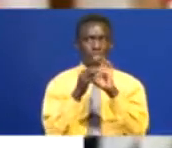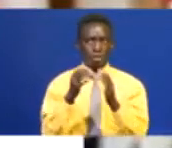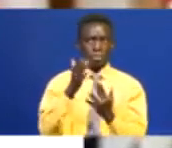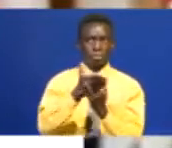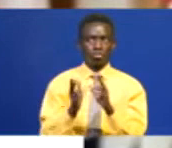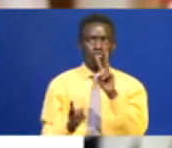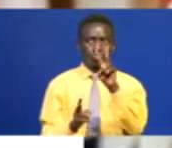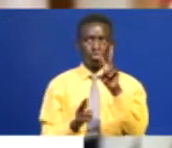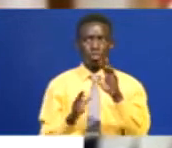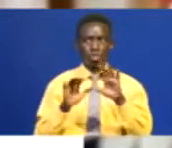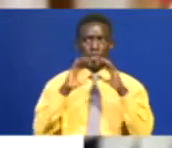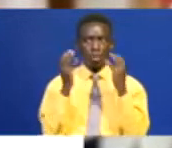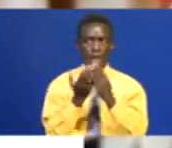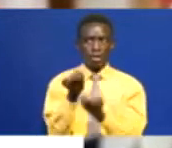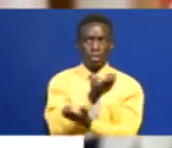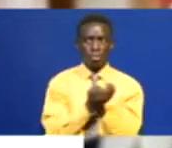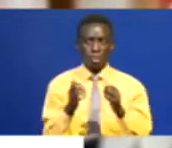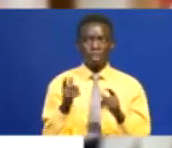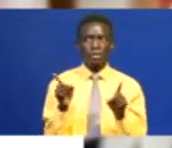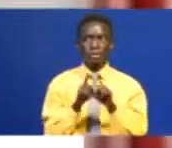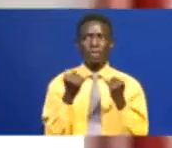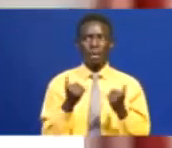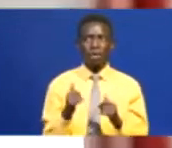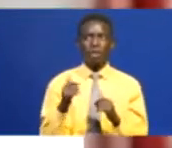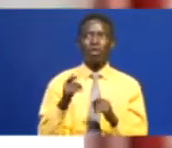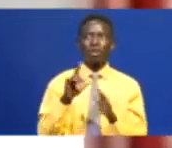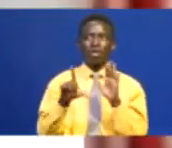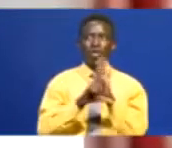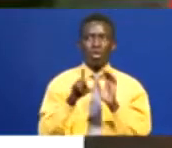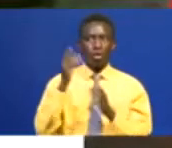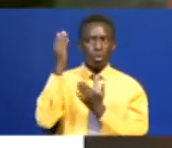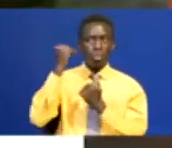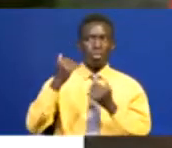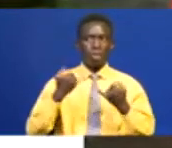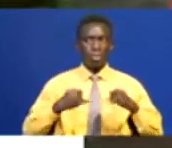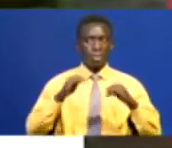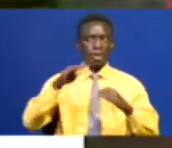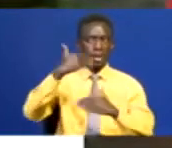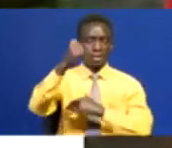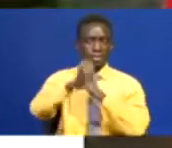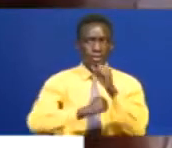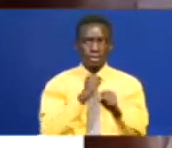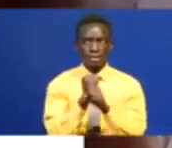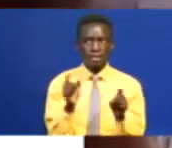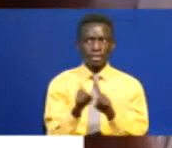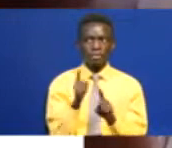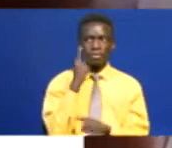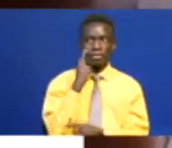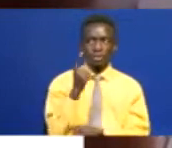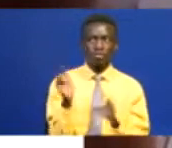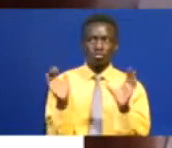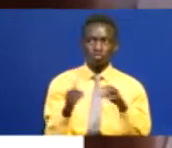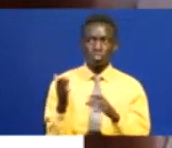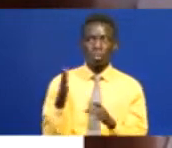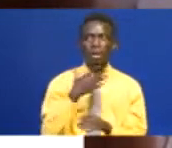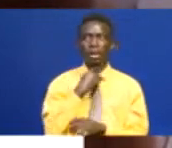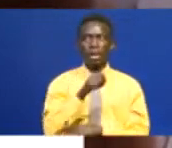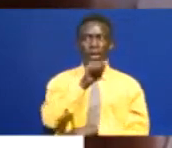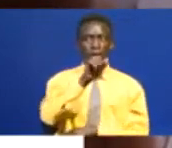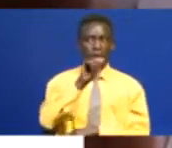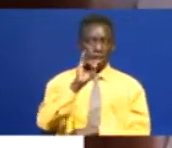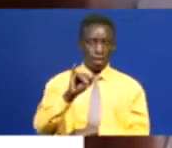The long-anticipated rules, expected to be implemented next year, target sectors like semiconductors and artificial